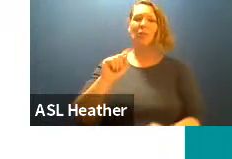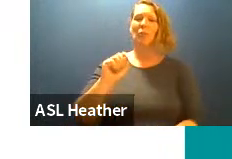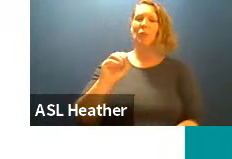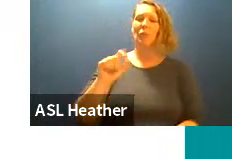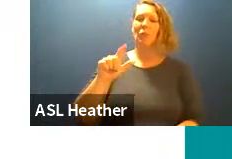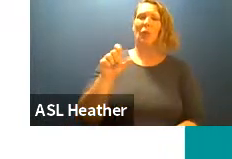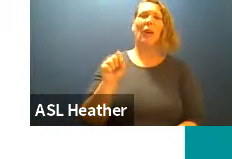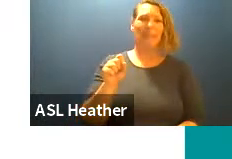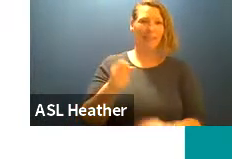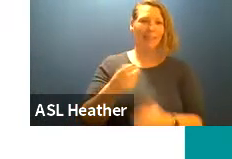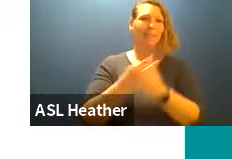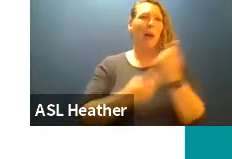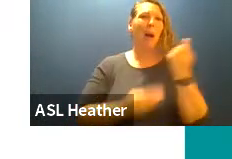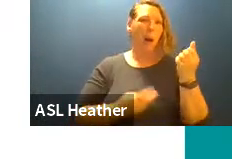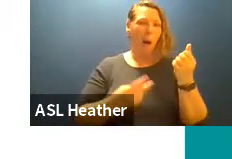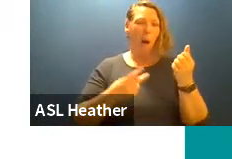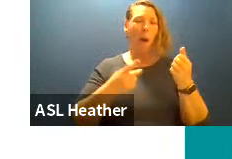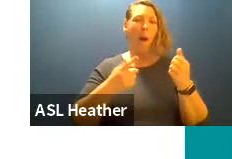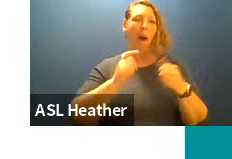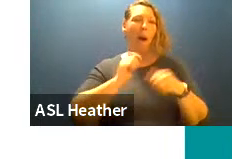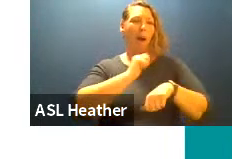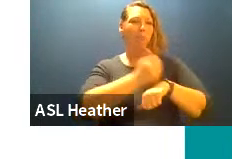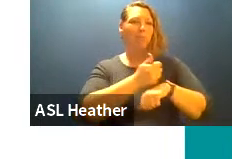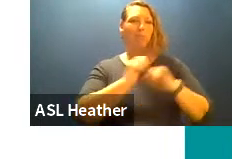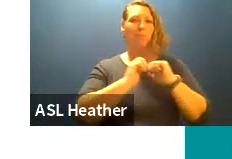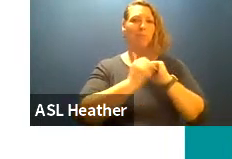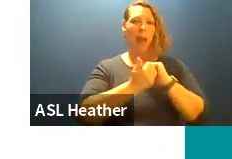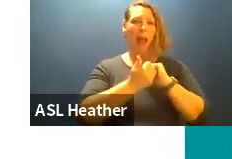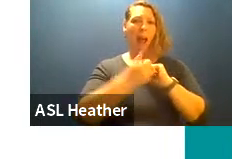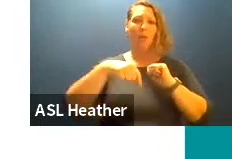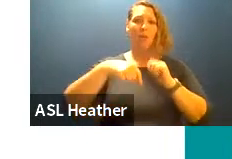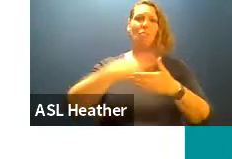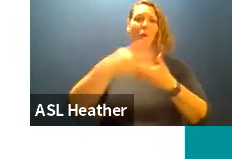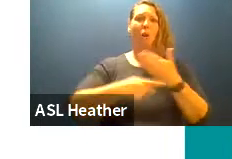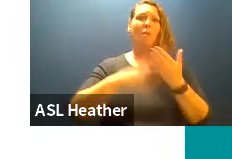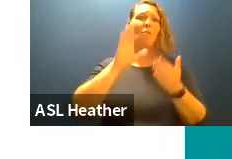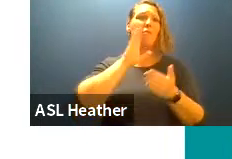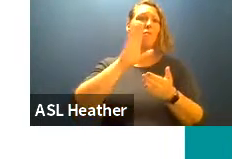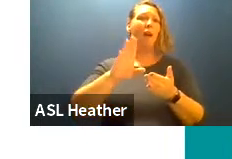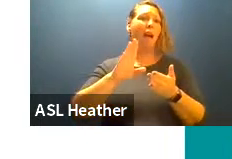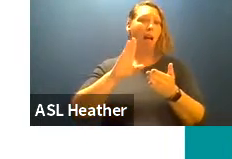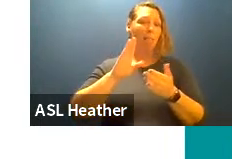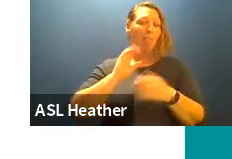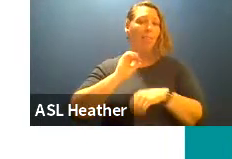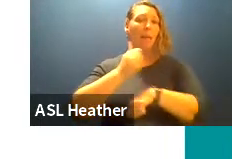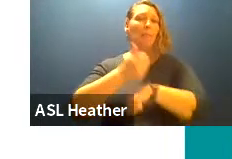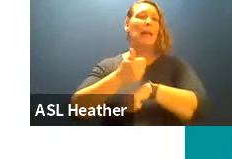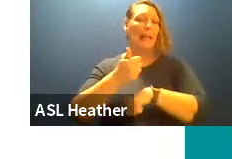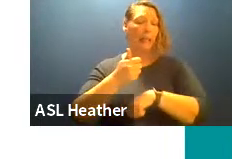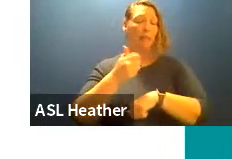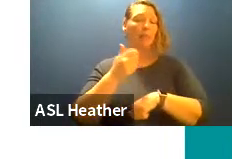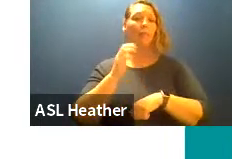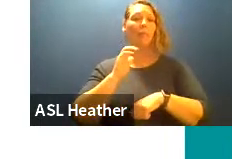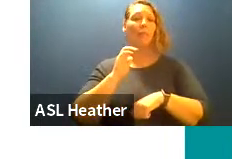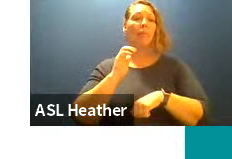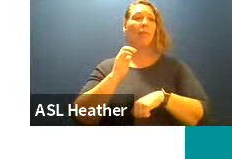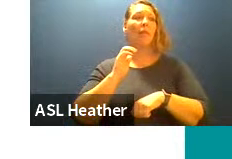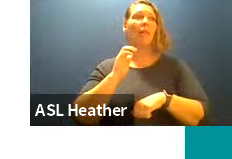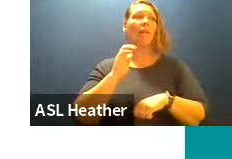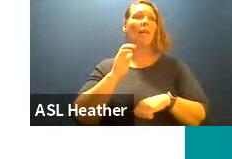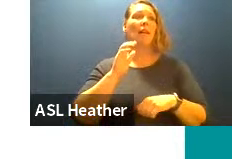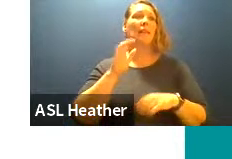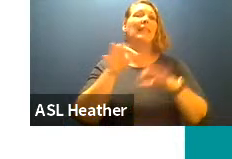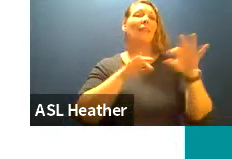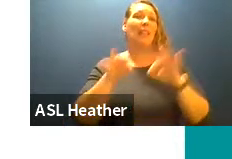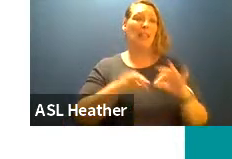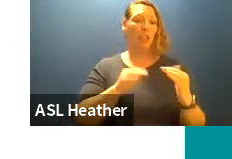will both shape the way in which the program implements equity based on our equity definition, as well